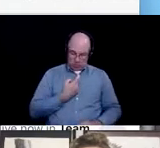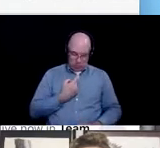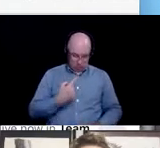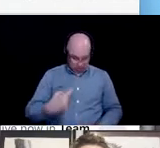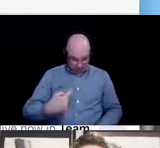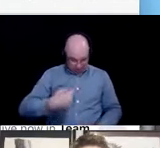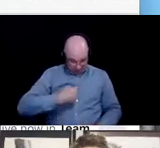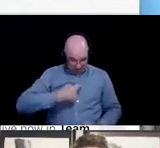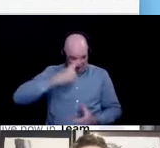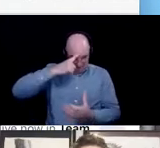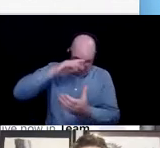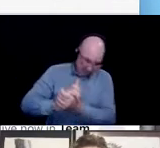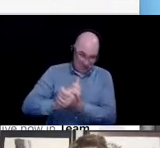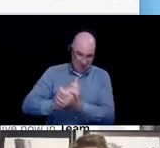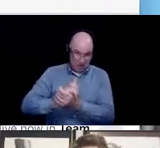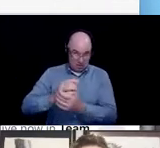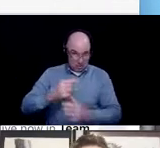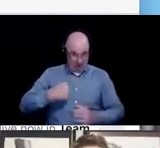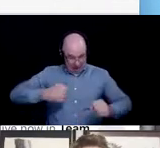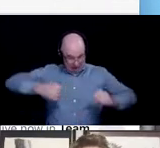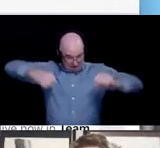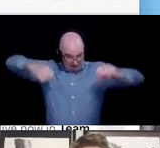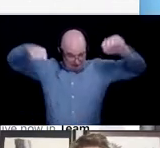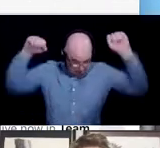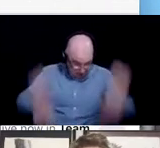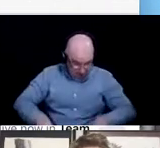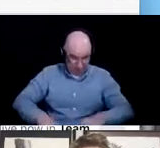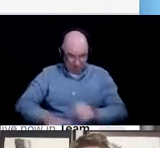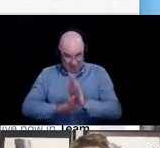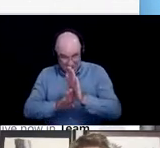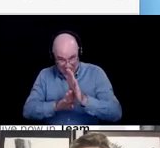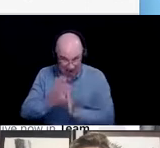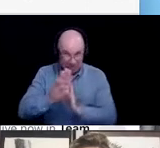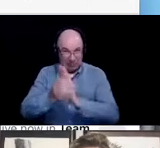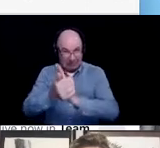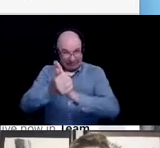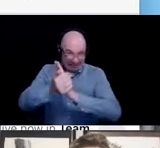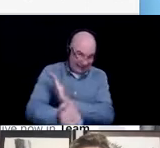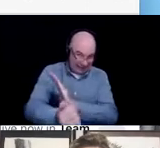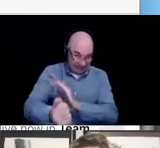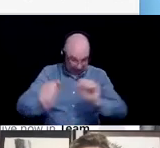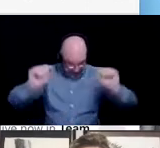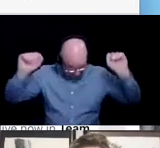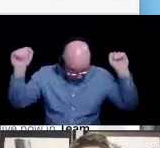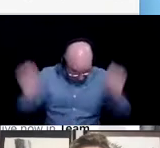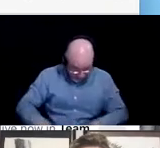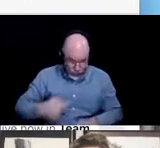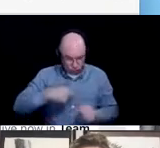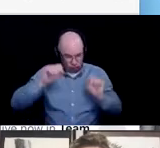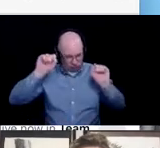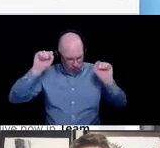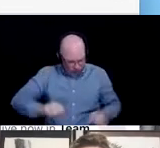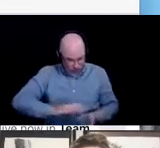faith that you have the ability to develop any skills that are needed and to become